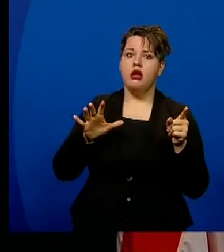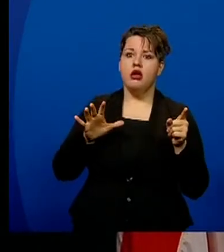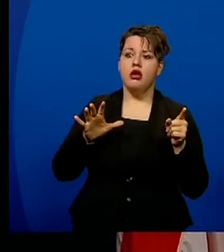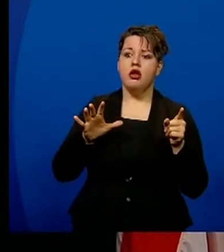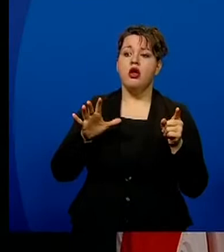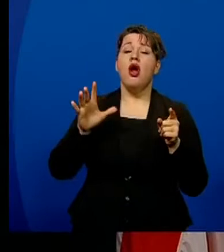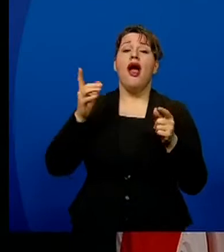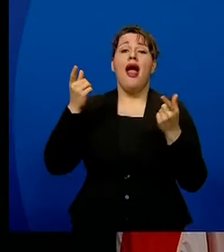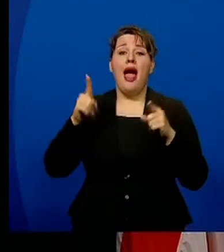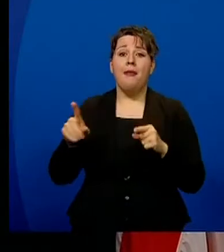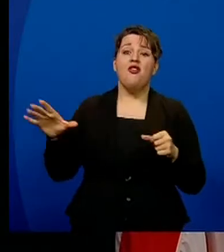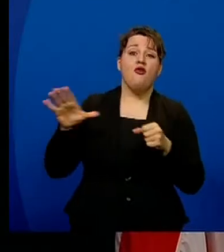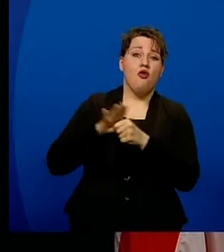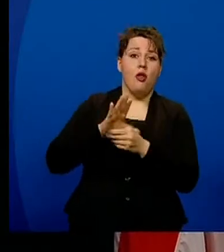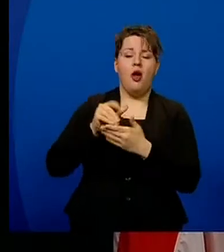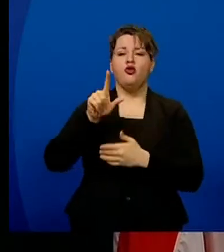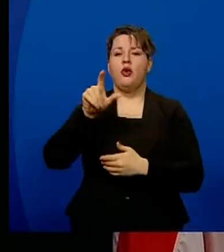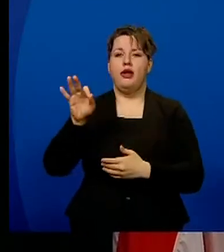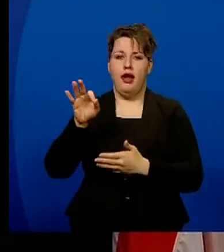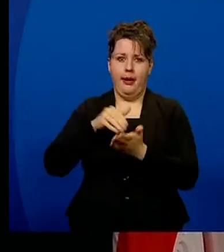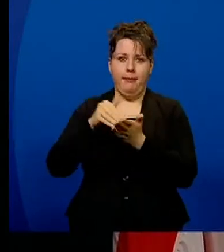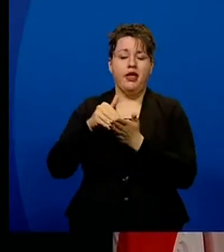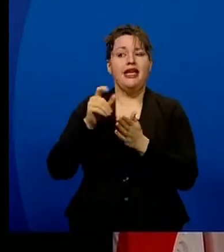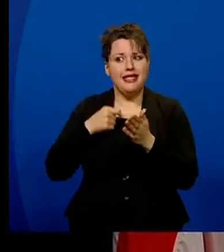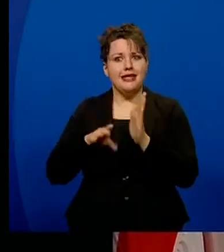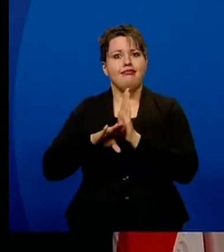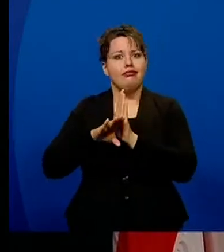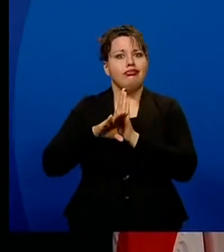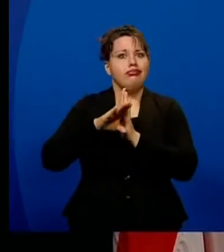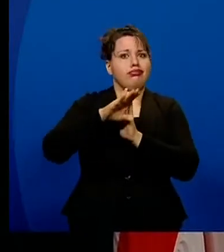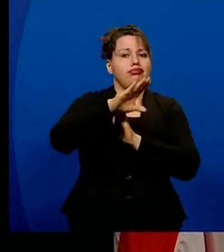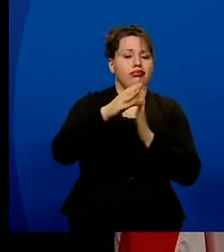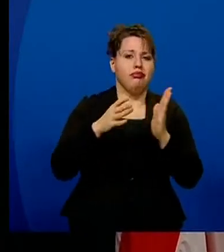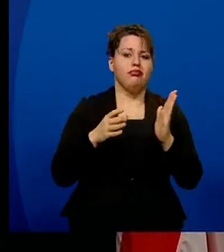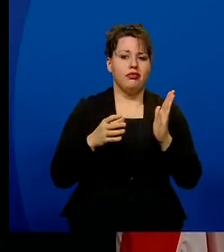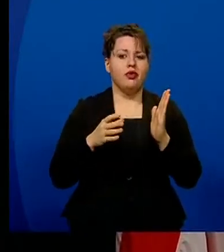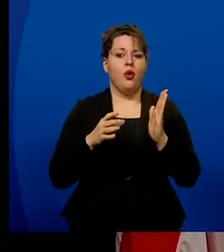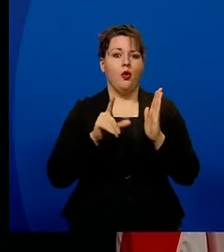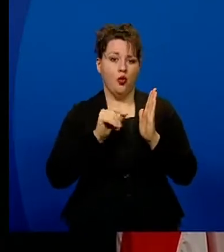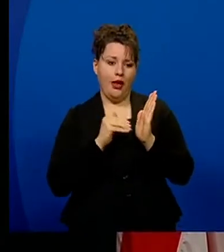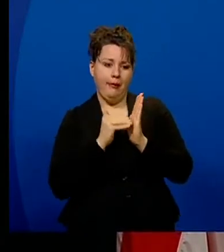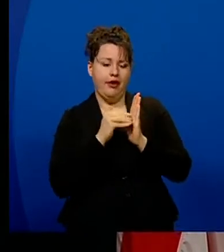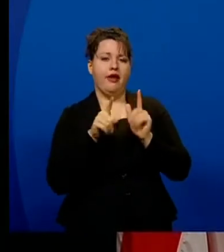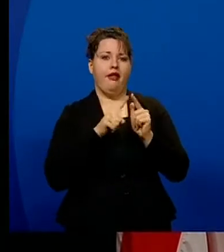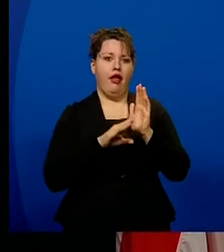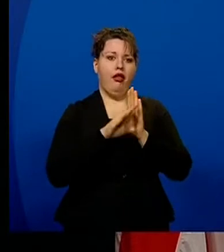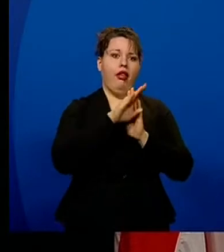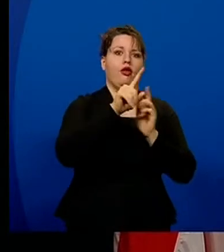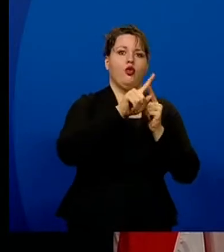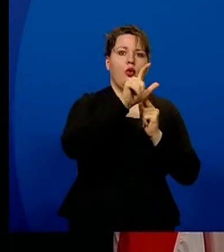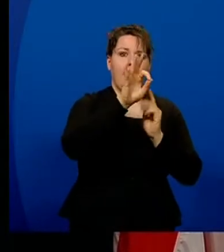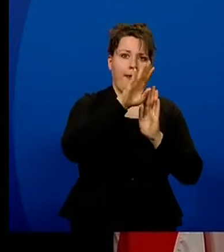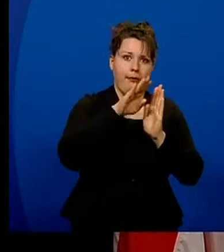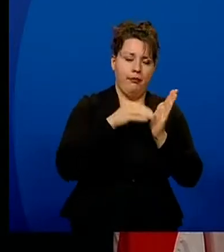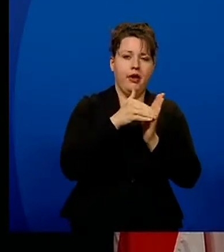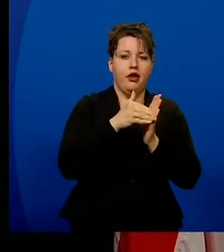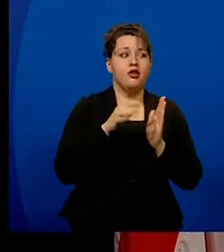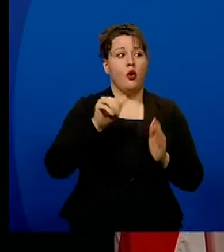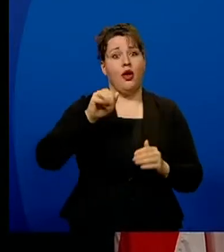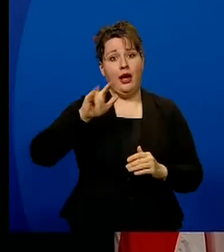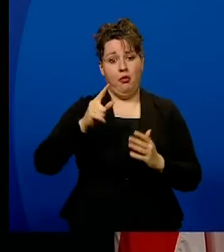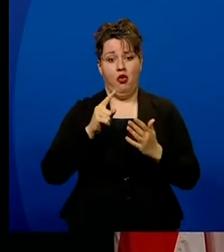to 29 million, okay. Ramping up. I mean, it's continually ramping up. The 1st of April, the numbers look really